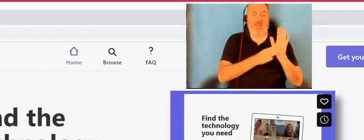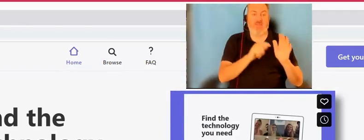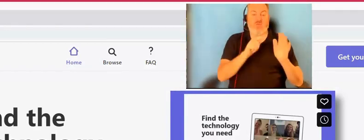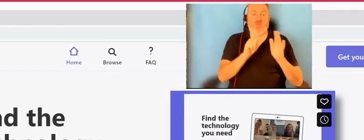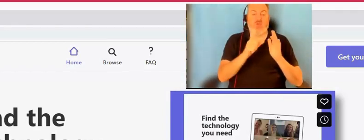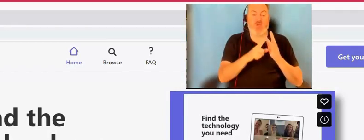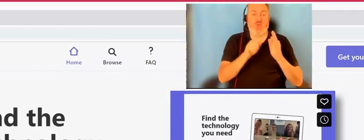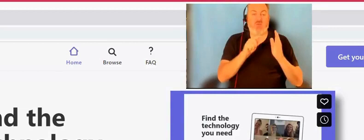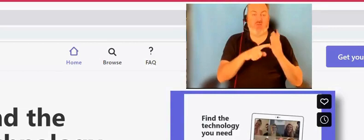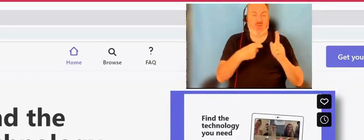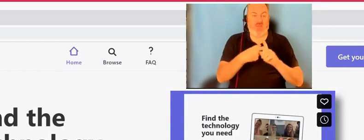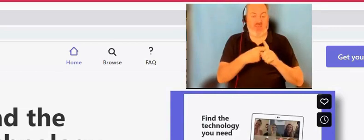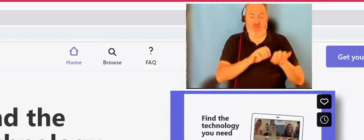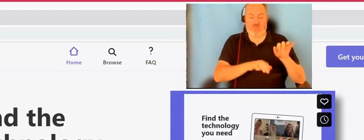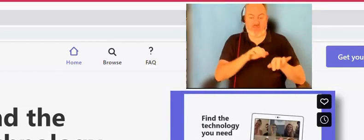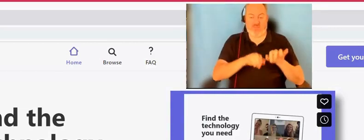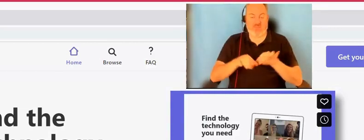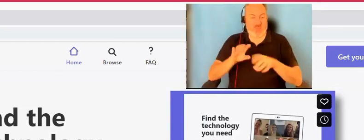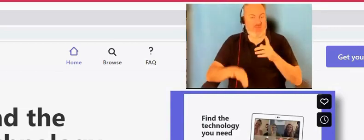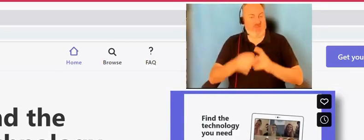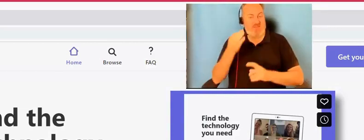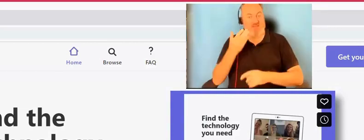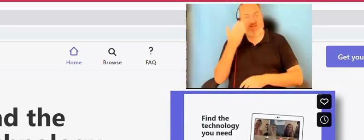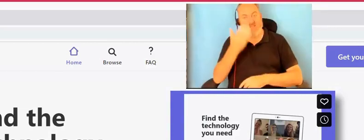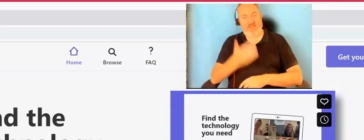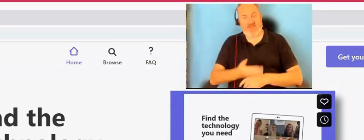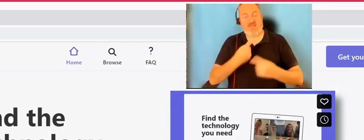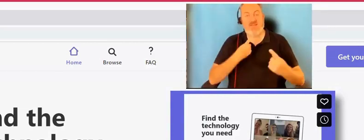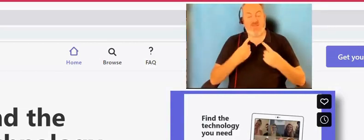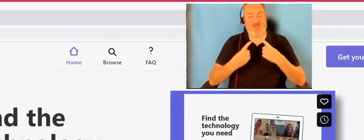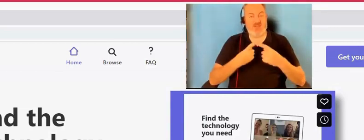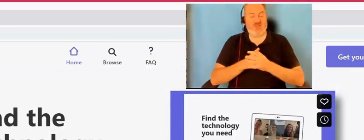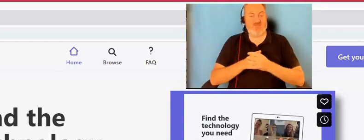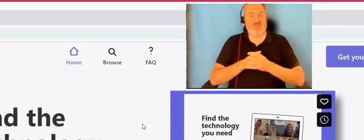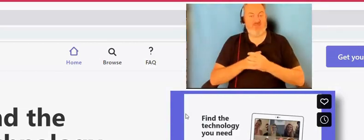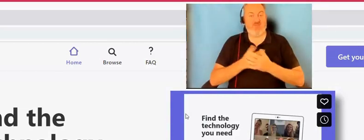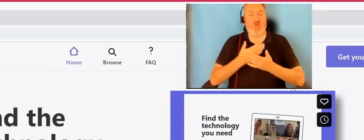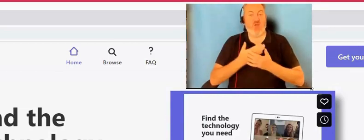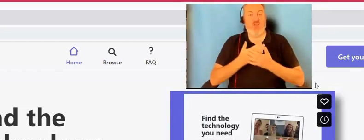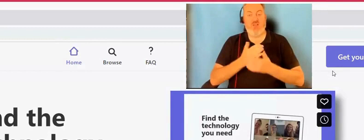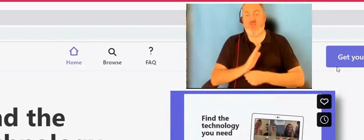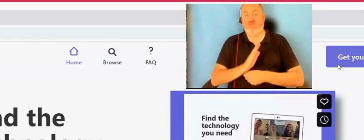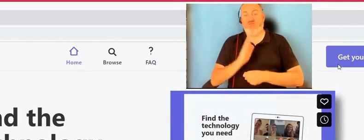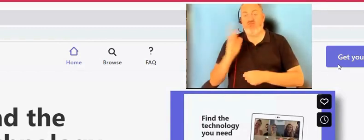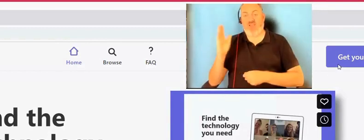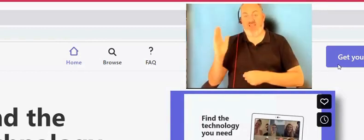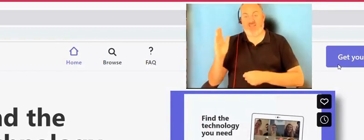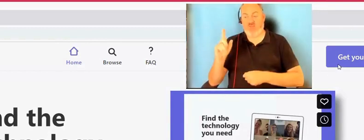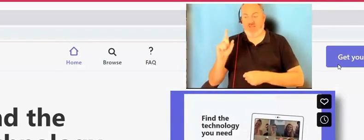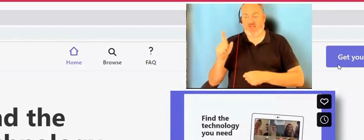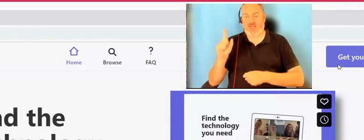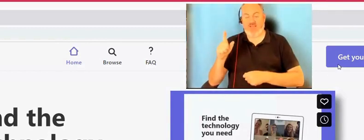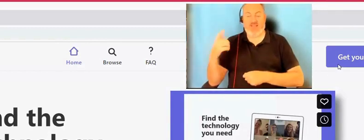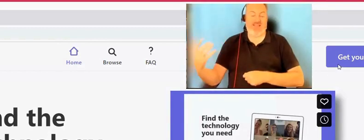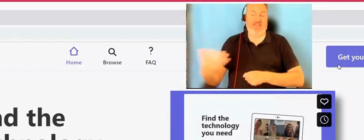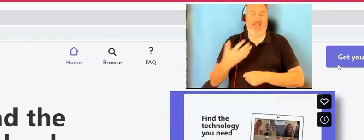So if you want to find technology recommendations, what you can do, on the very right-hand side of the screen at the top, you can press Get